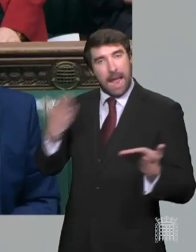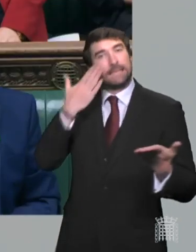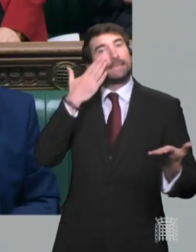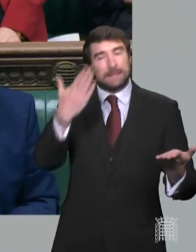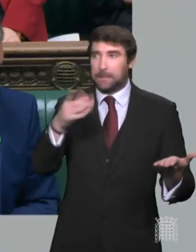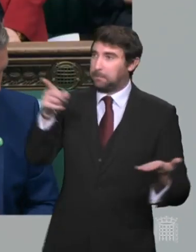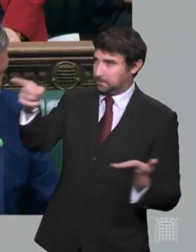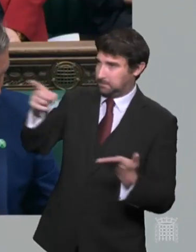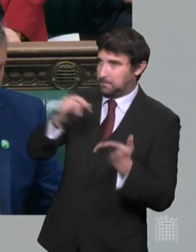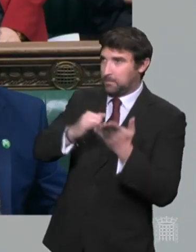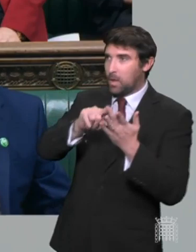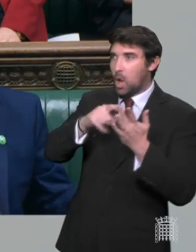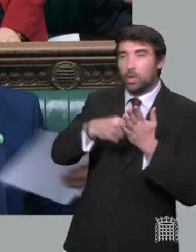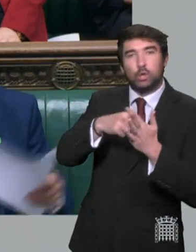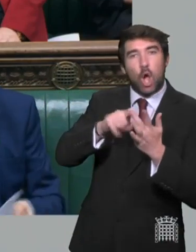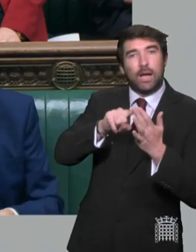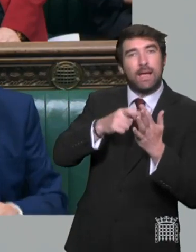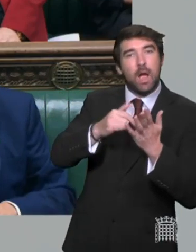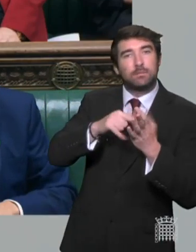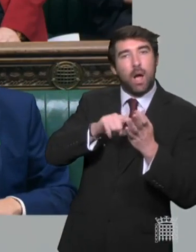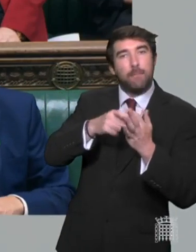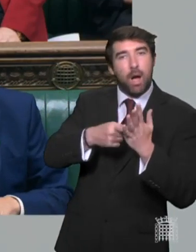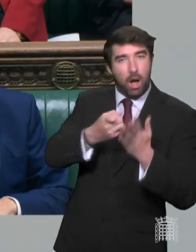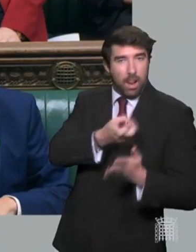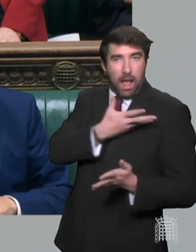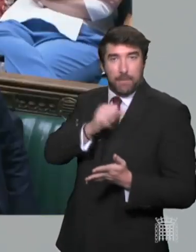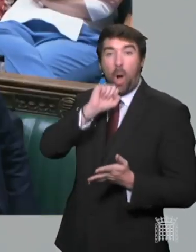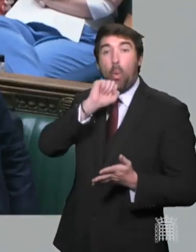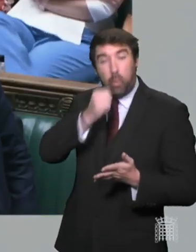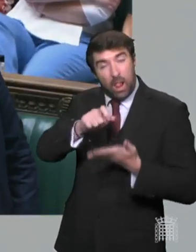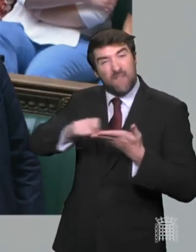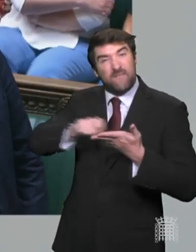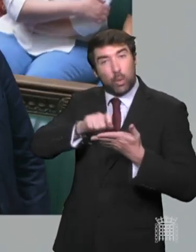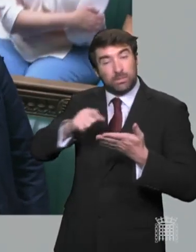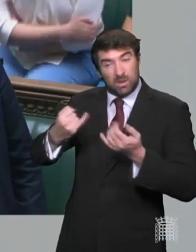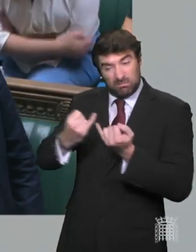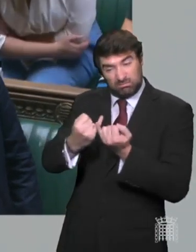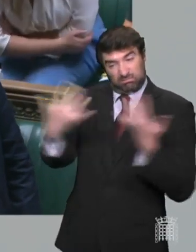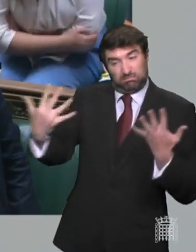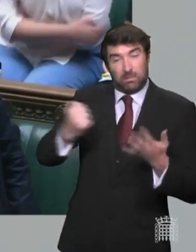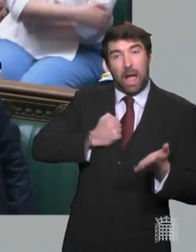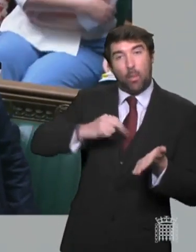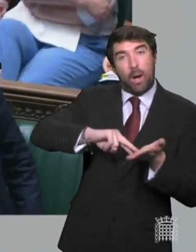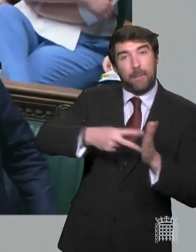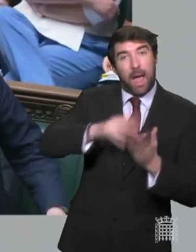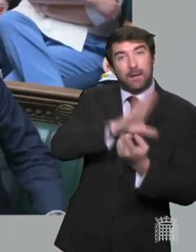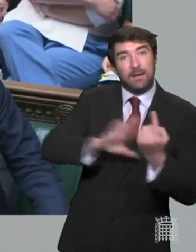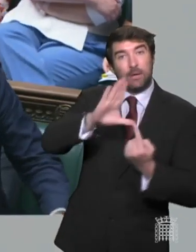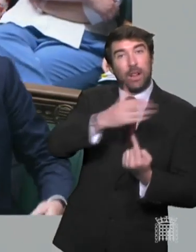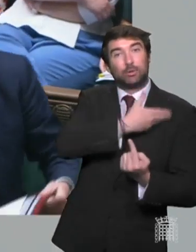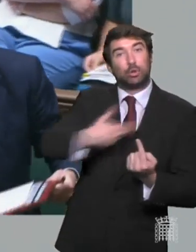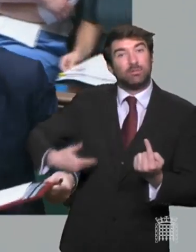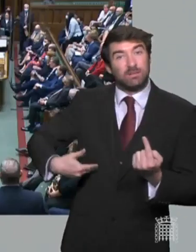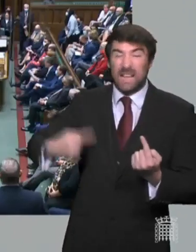measures tonight. They're going to vote against plans to fix the backlogs and fix social care. Vote Labour, Mr. Speaker. Wait